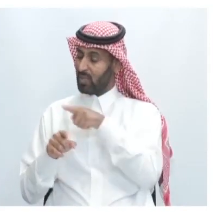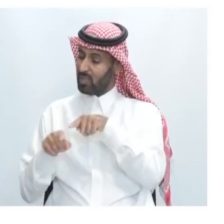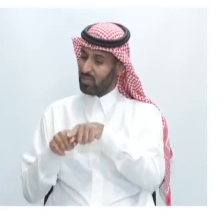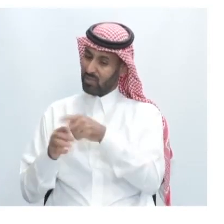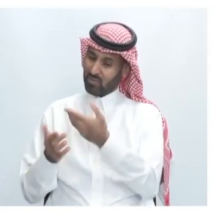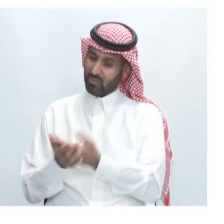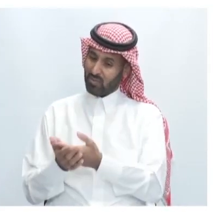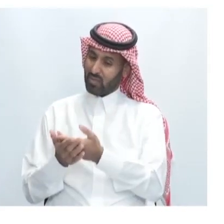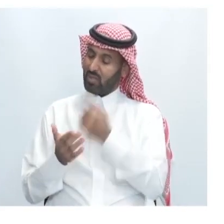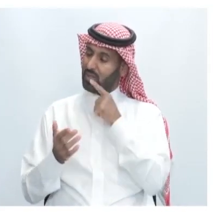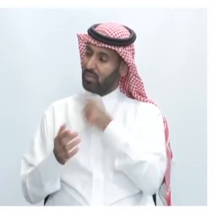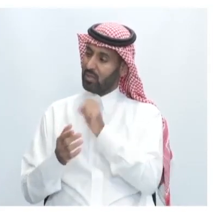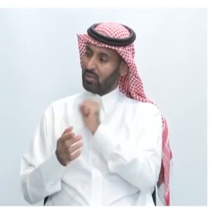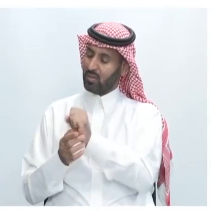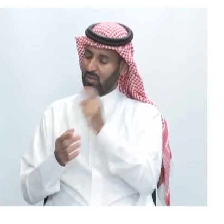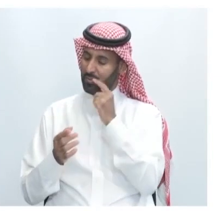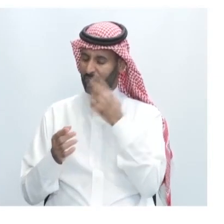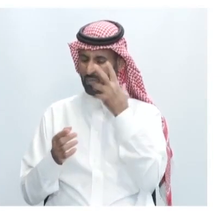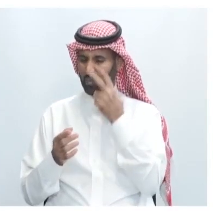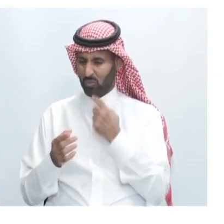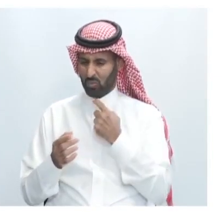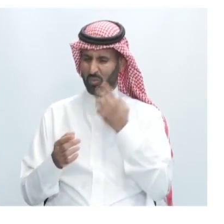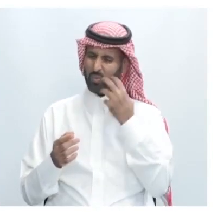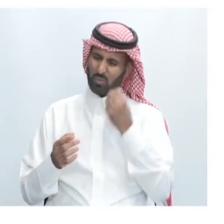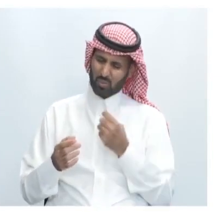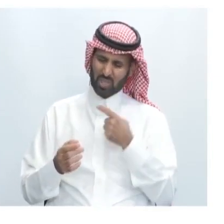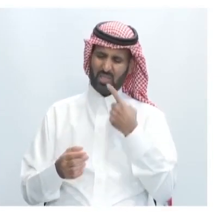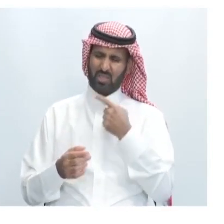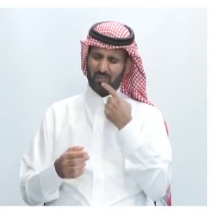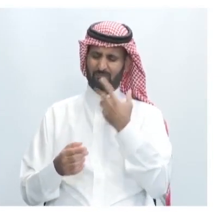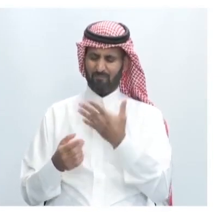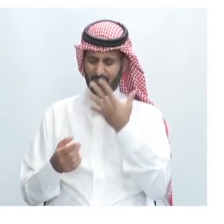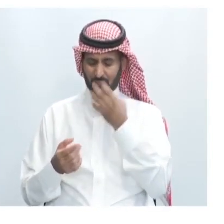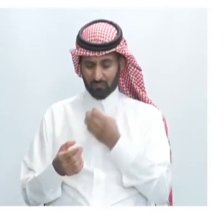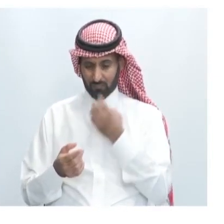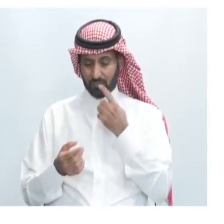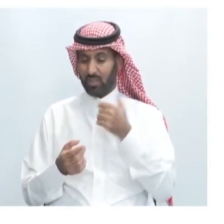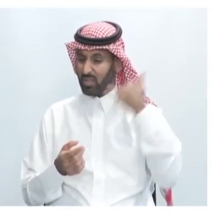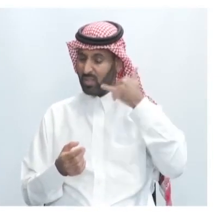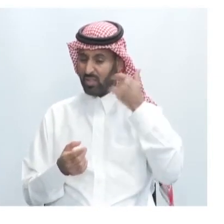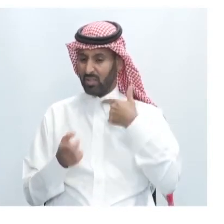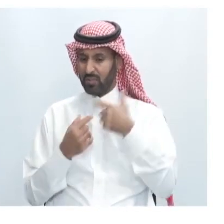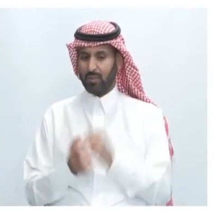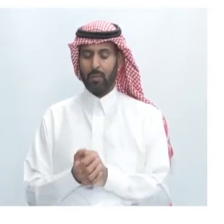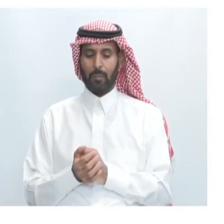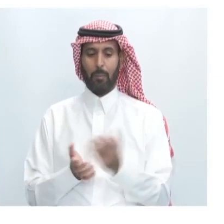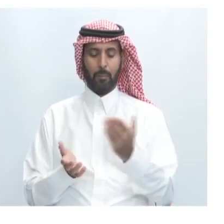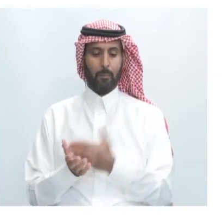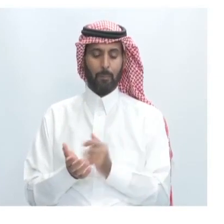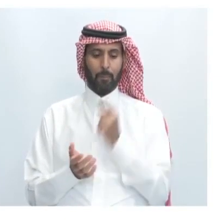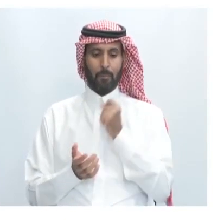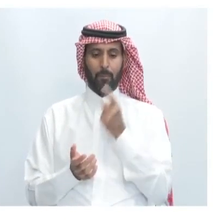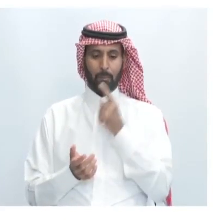died. She has a to talk too loudly when she's on her cell phone. Excellent. She